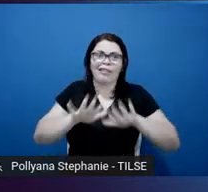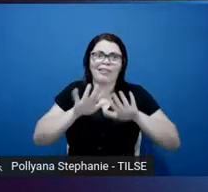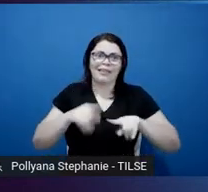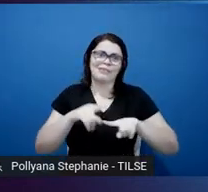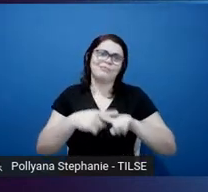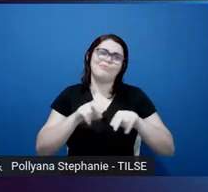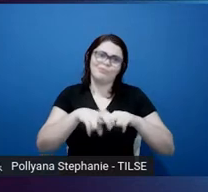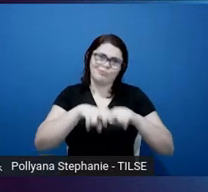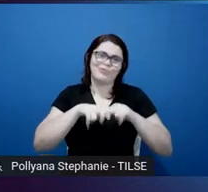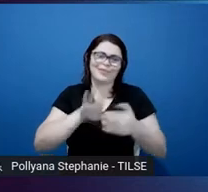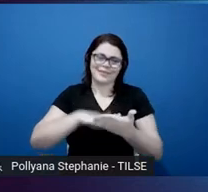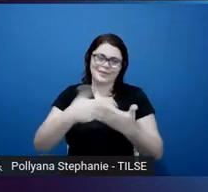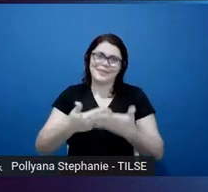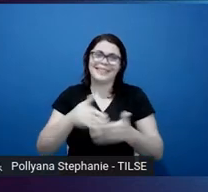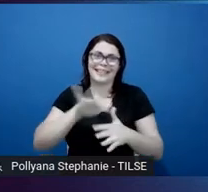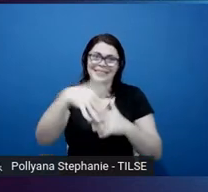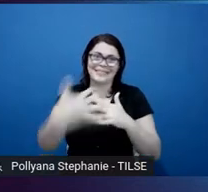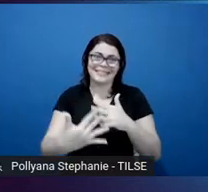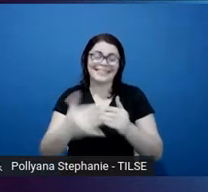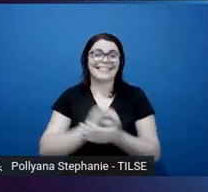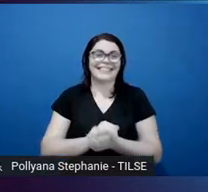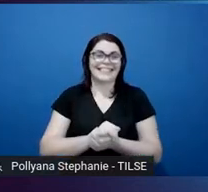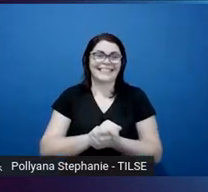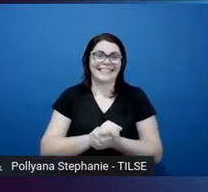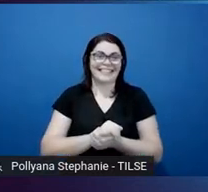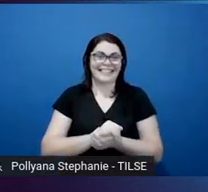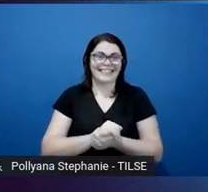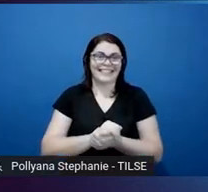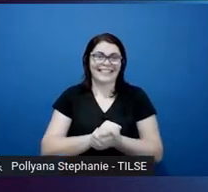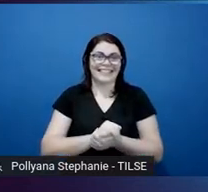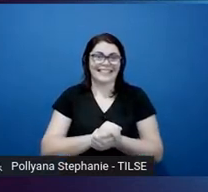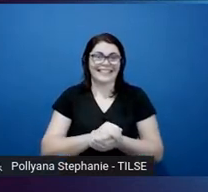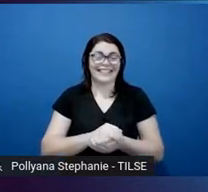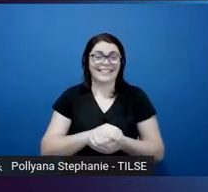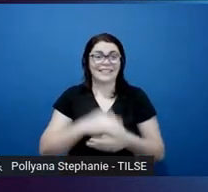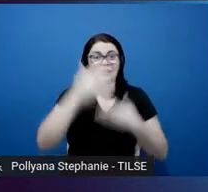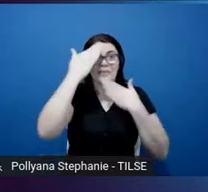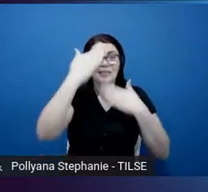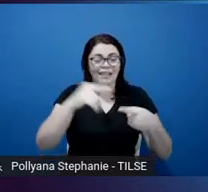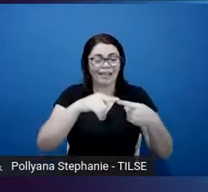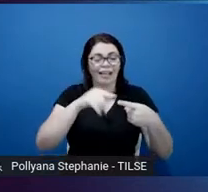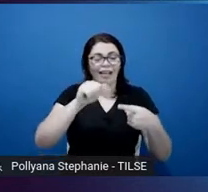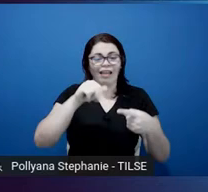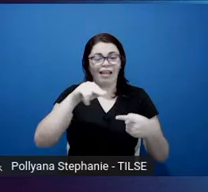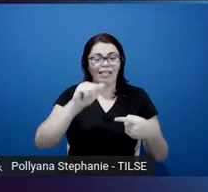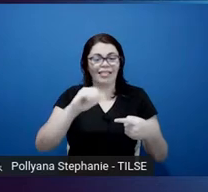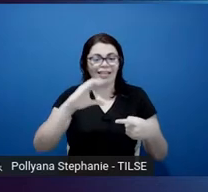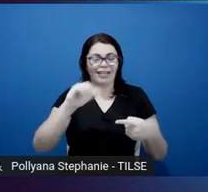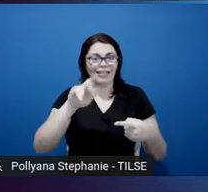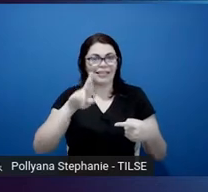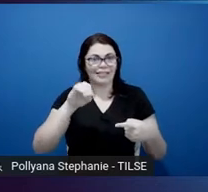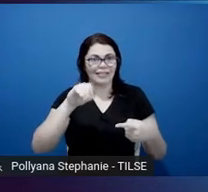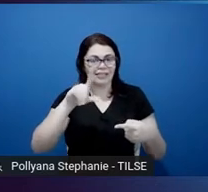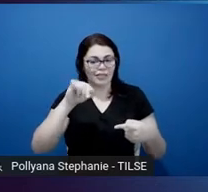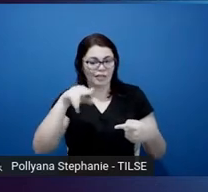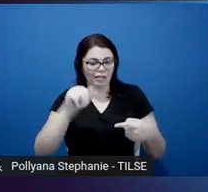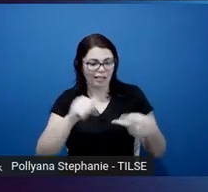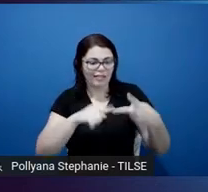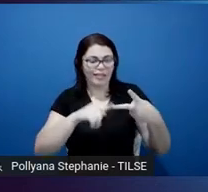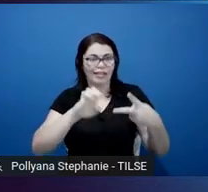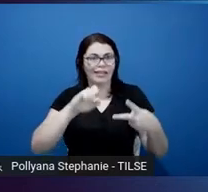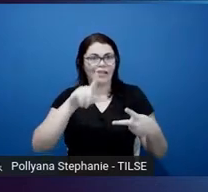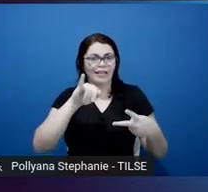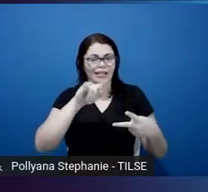interpreter. So I'd really like to thank Professor Ana Carolina Bastos, Elizabeth Souto